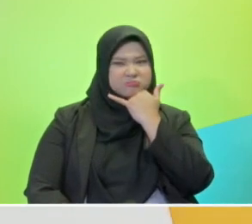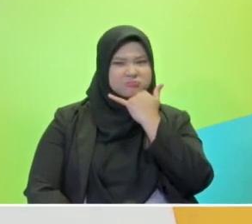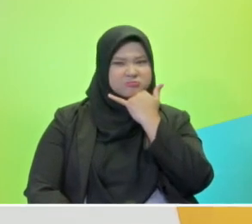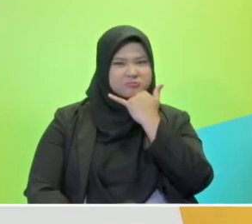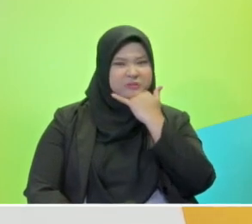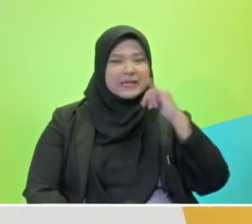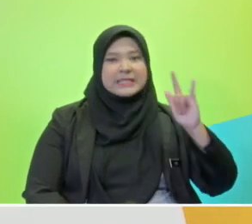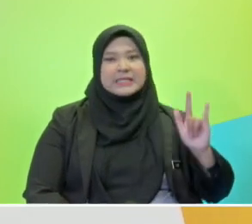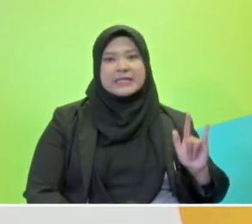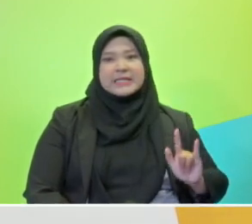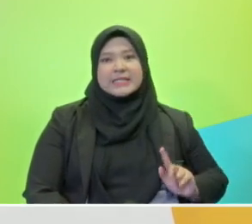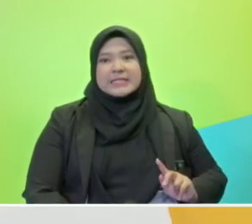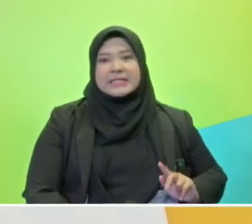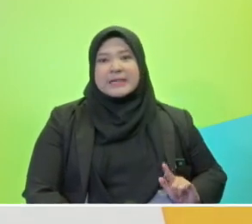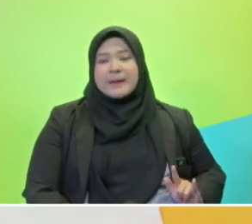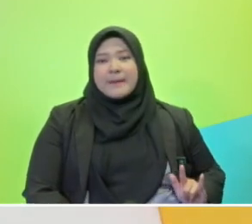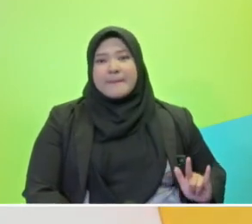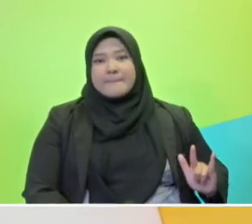Dina got?